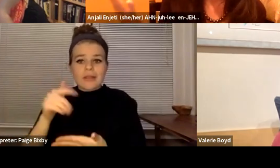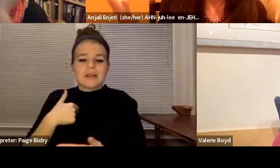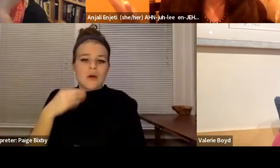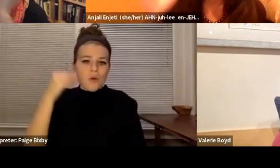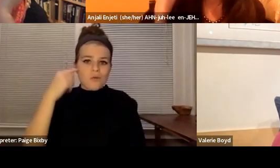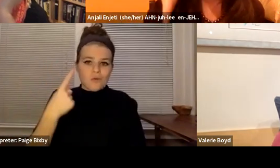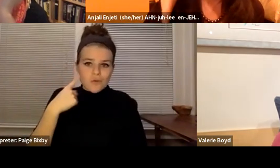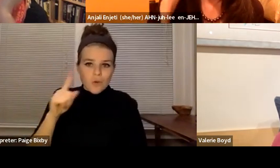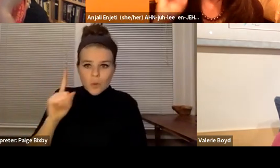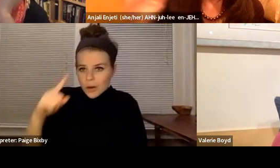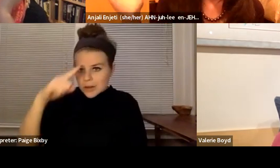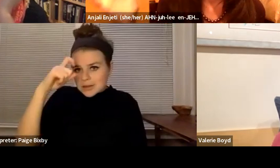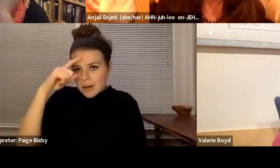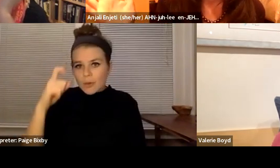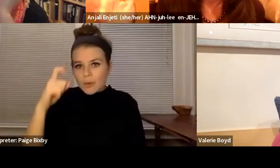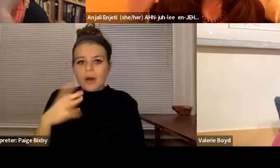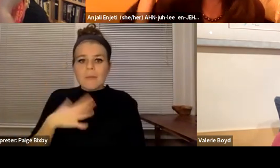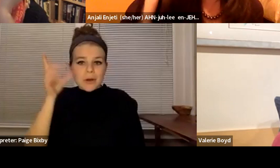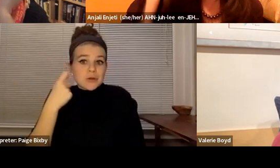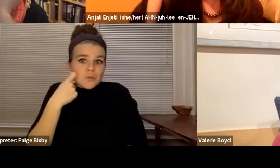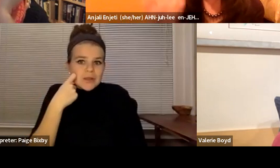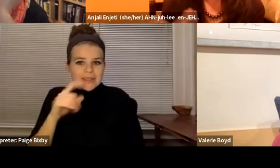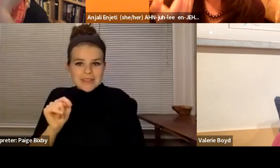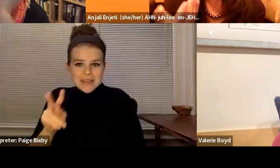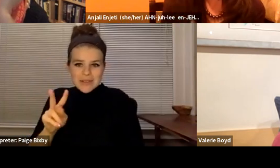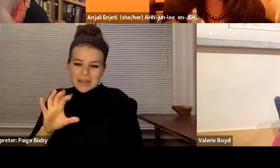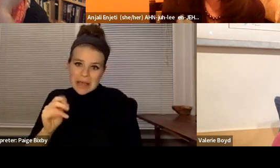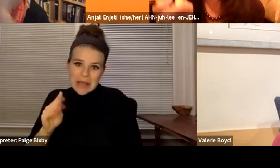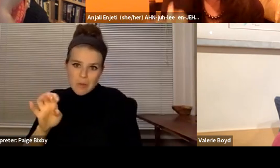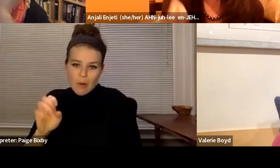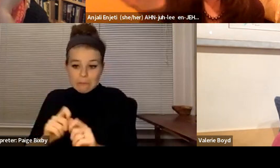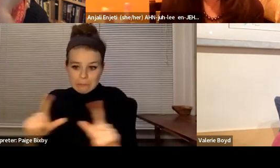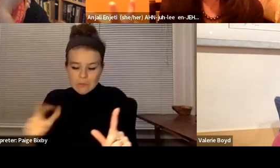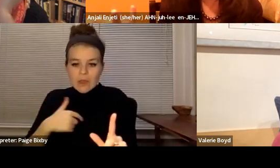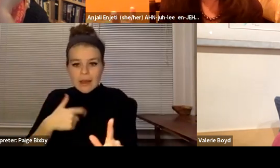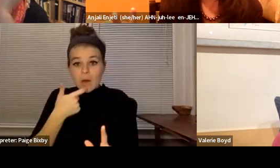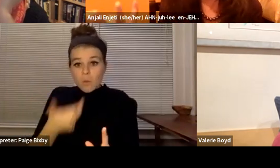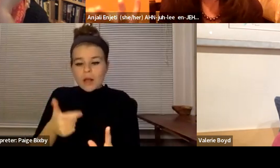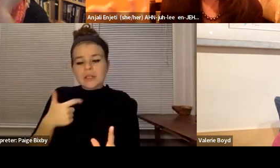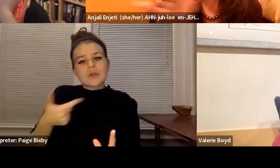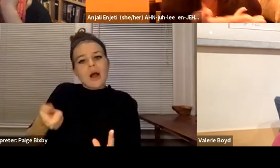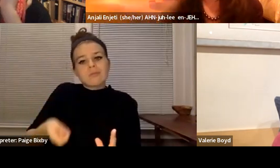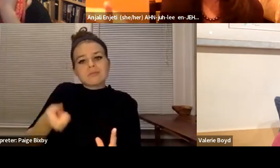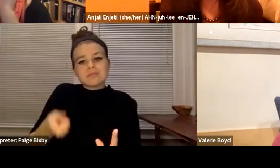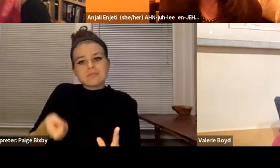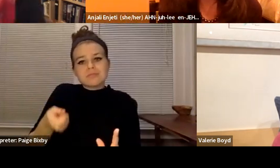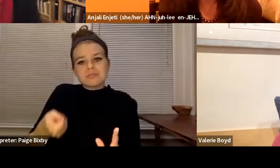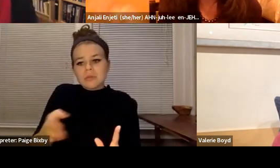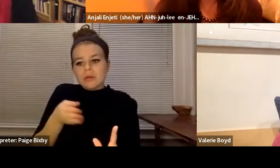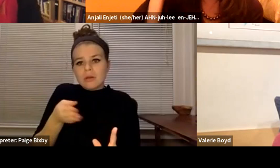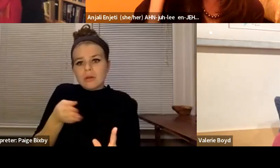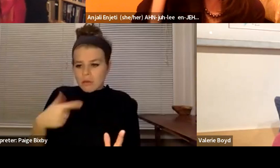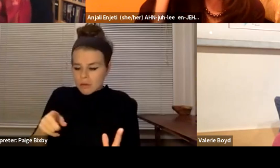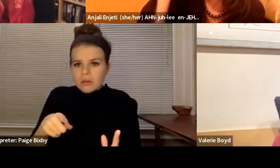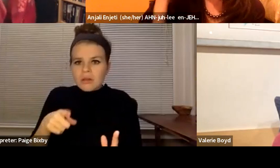had finally gotten, like, you know, had recently gotten cable. And I actually saw it while flipping channels. And I had no idea it